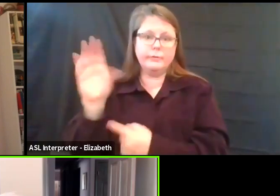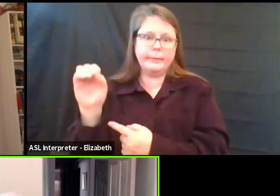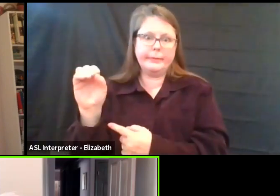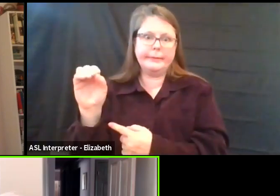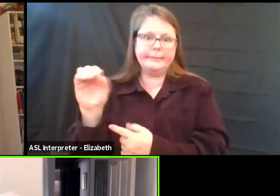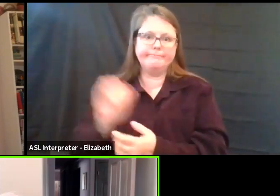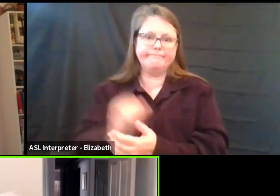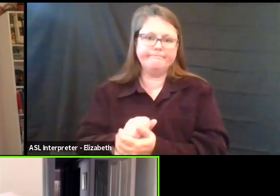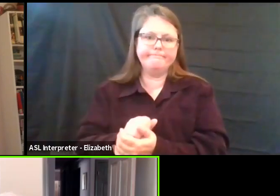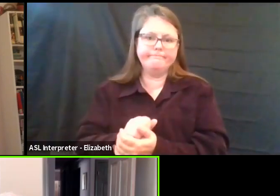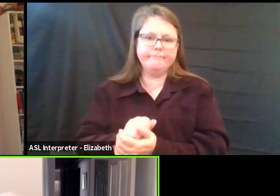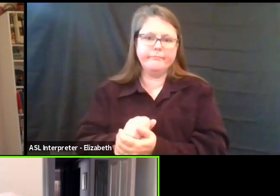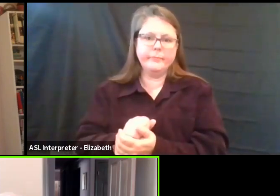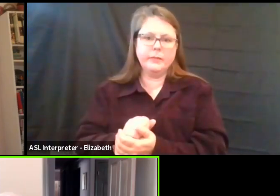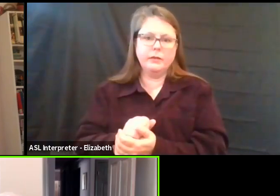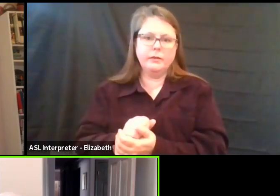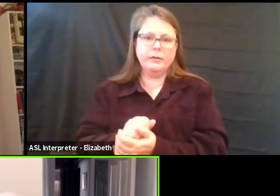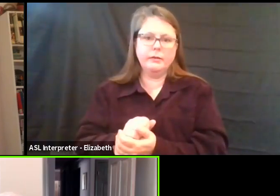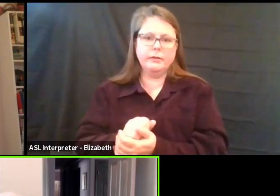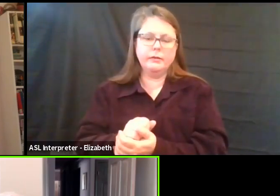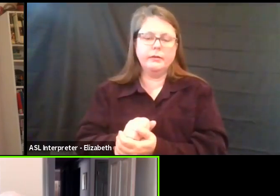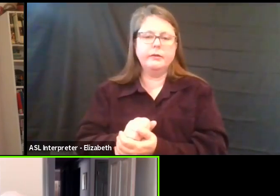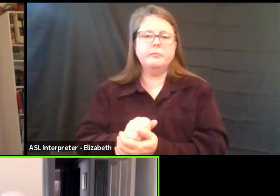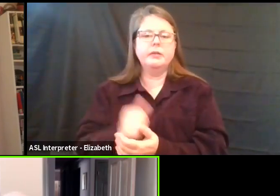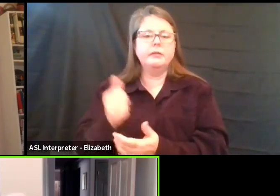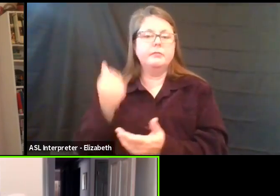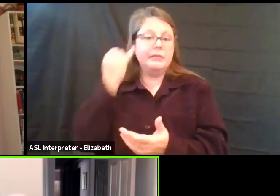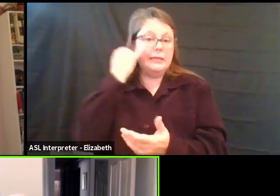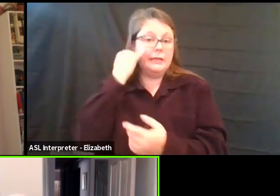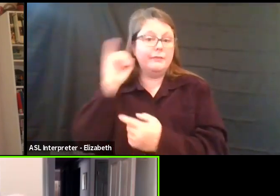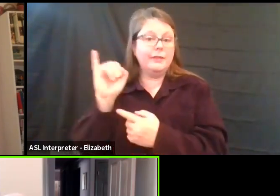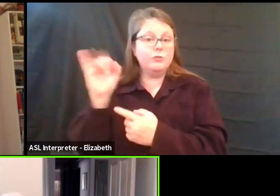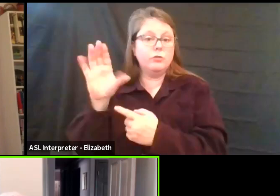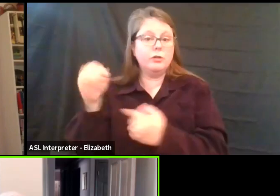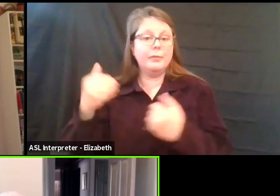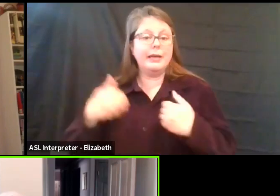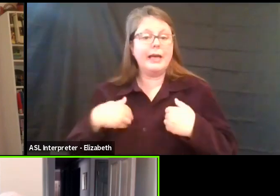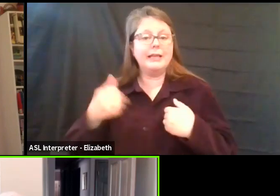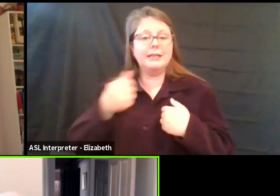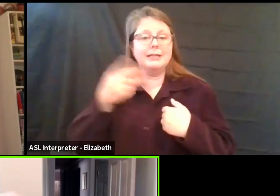have a fair number of insureds in the same location will send out catastrophe teams.